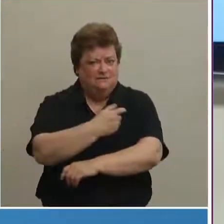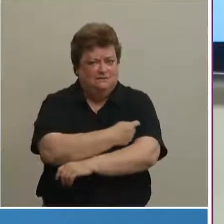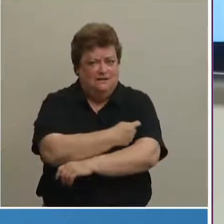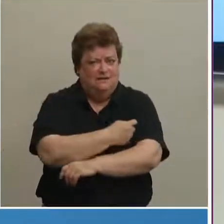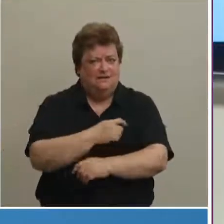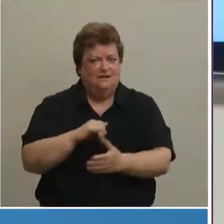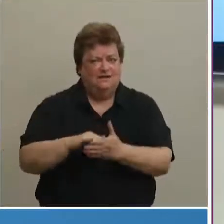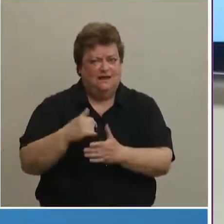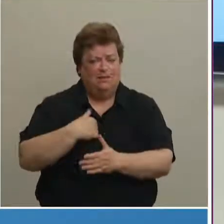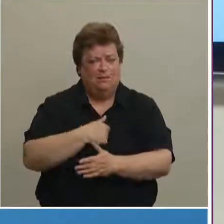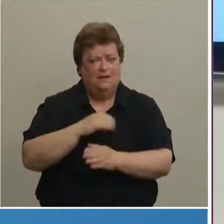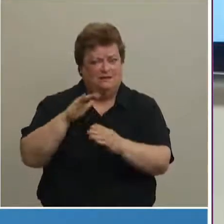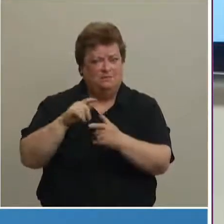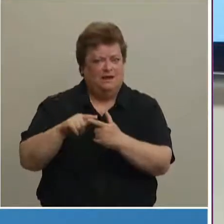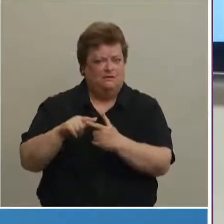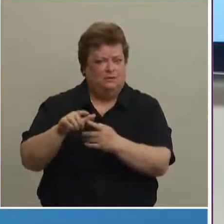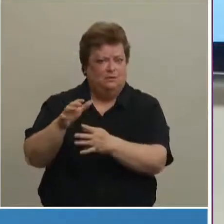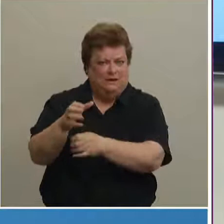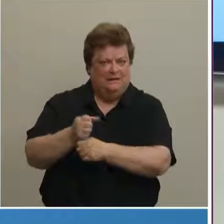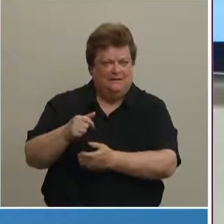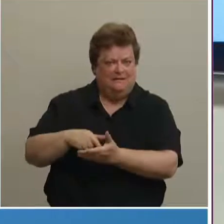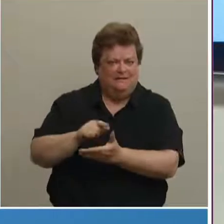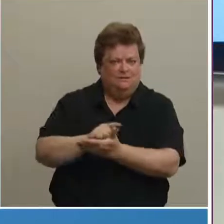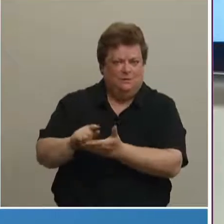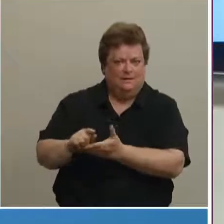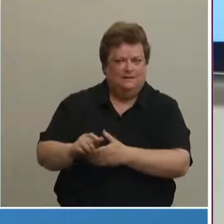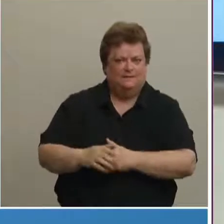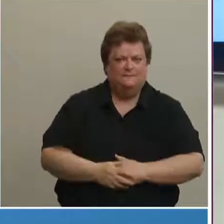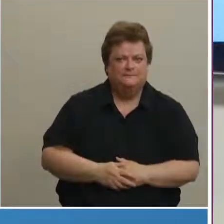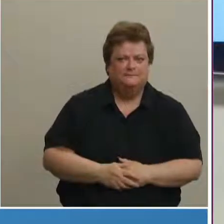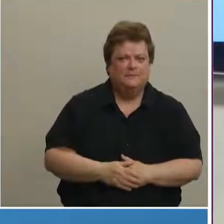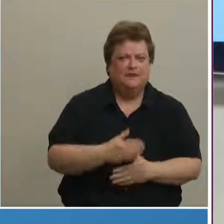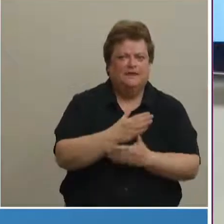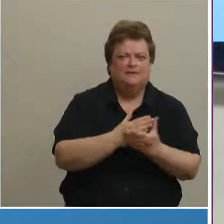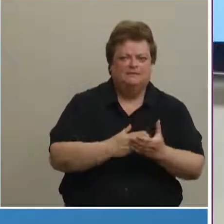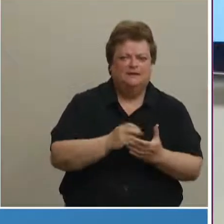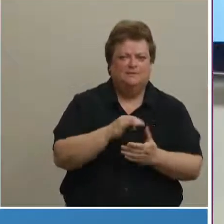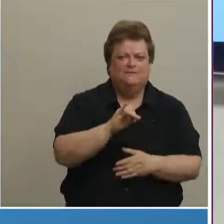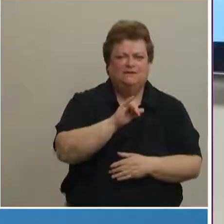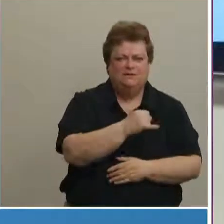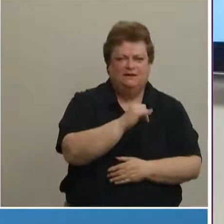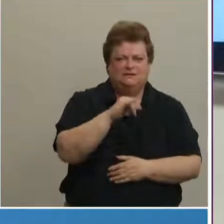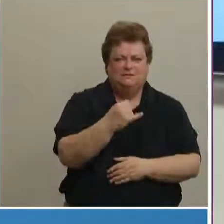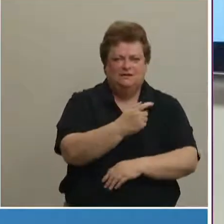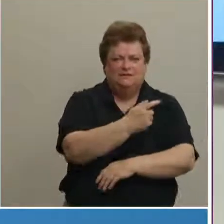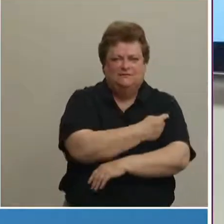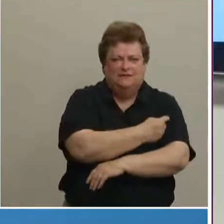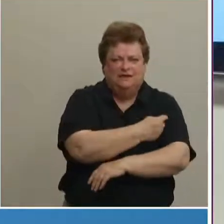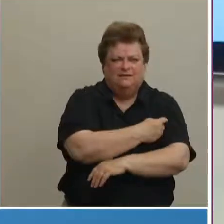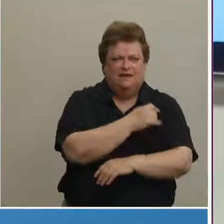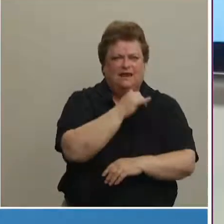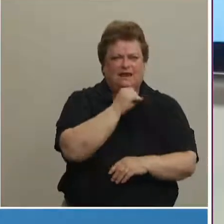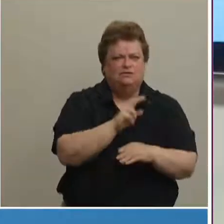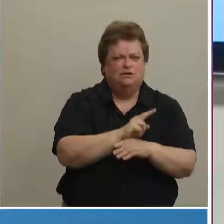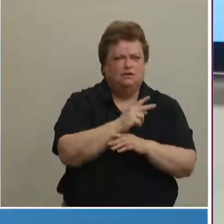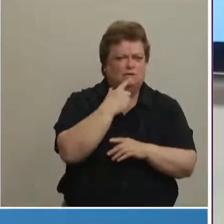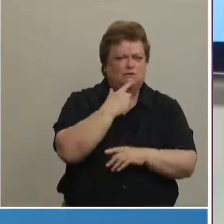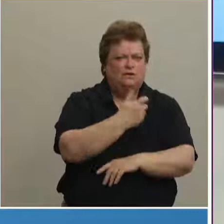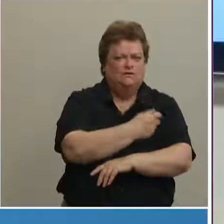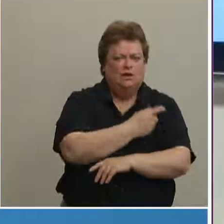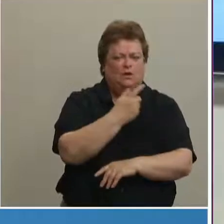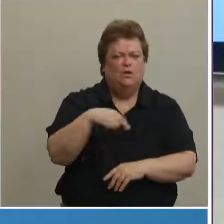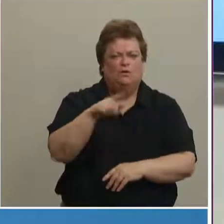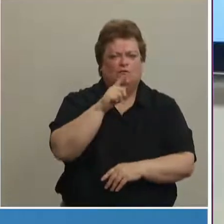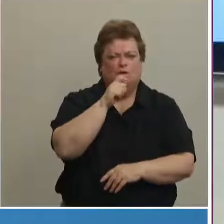vaccine that we received this week. Some of the Johnson & Johnson vaccine is also being used to